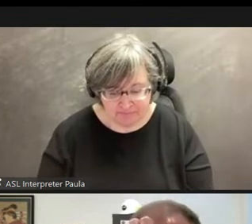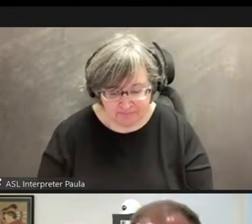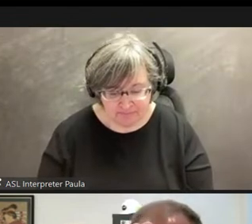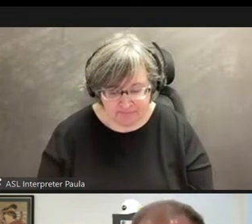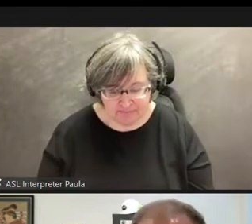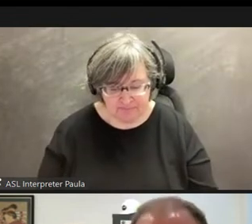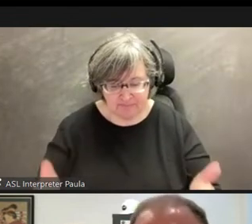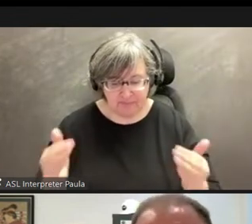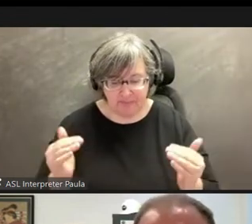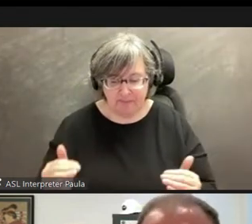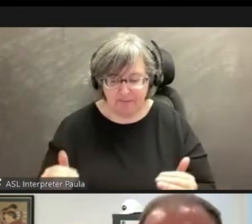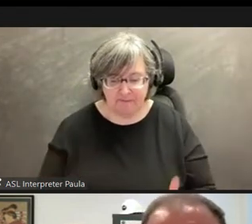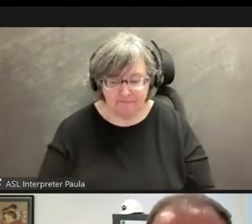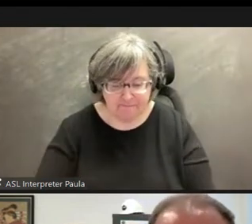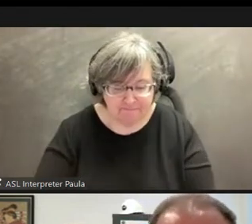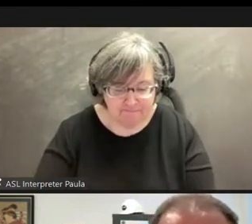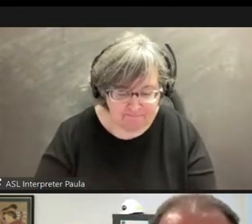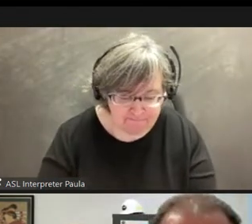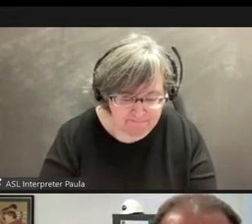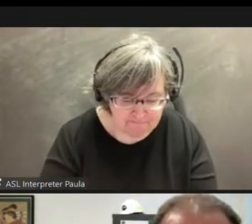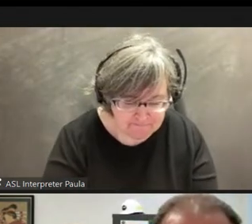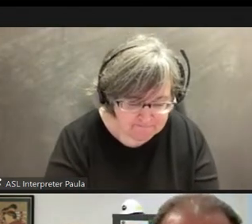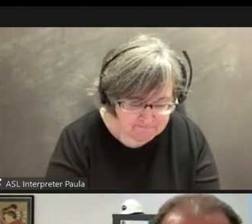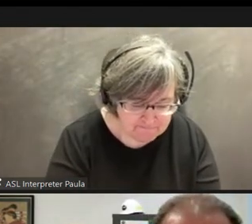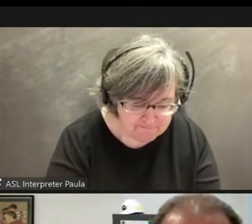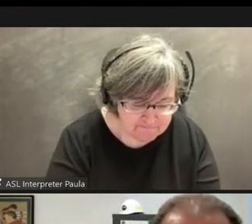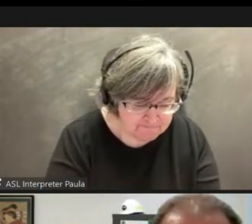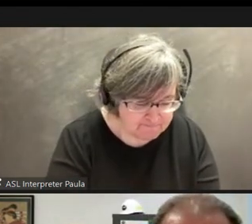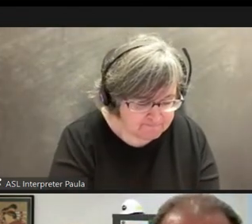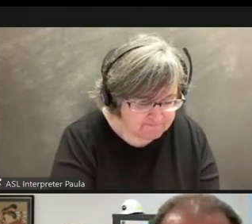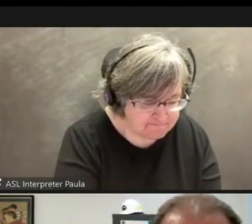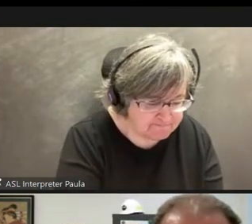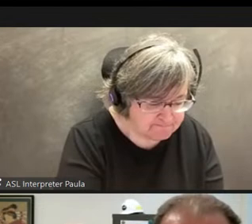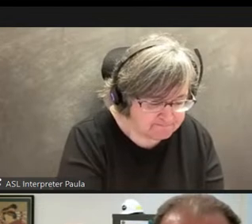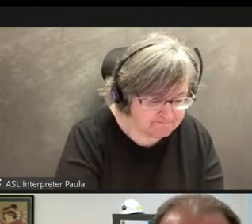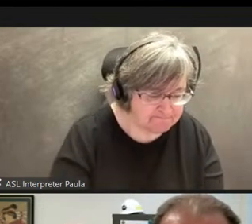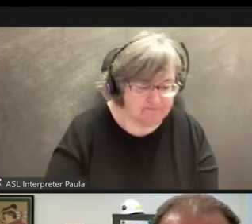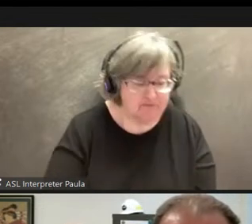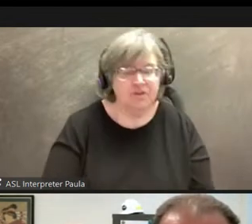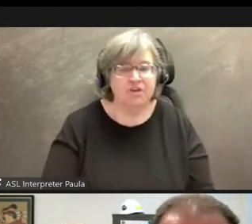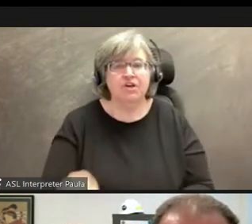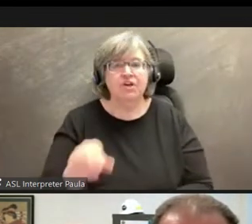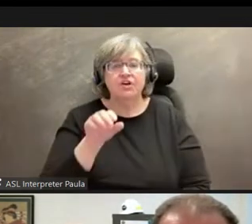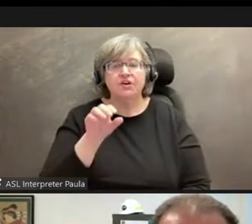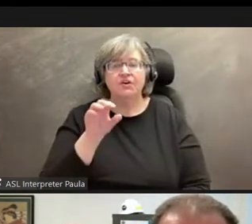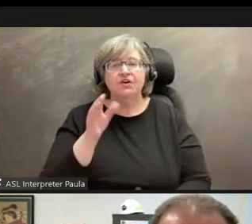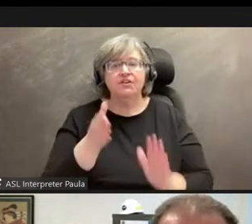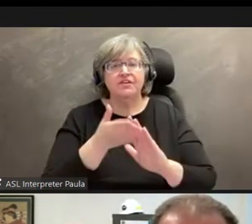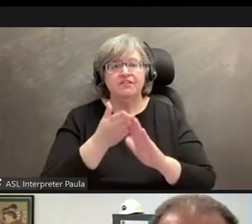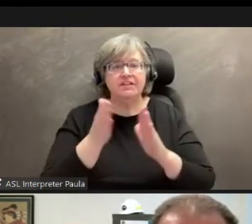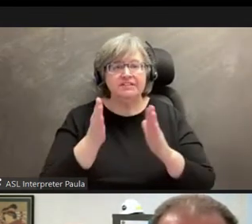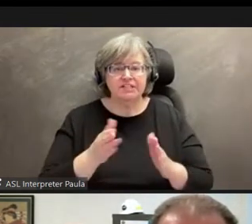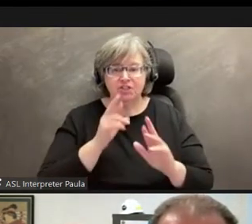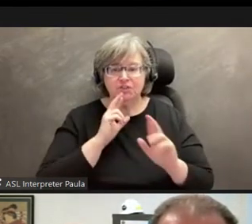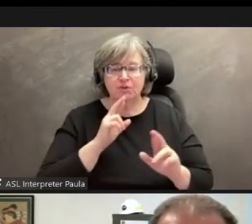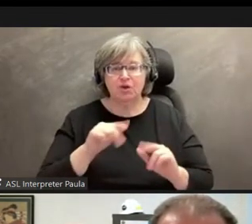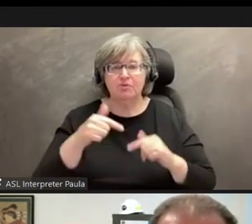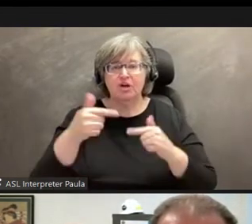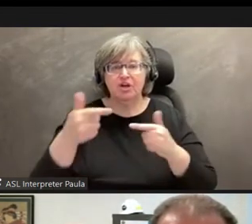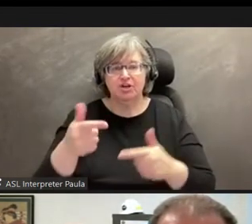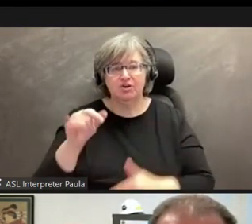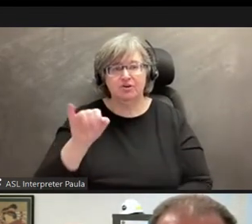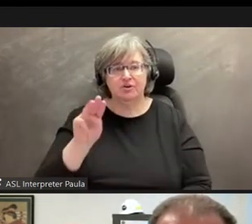Next on our list is the facilitators report. I'm going to kick it over to